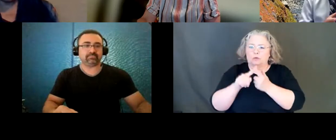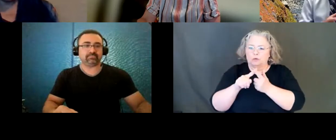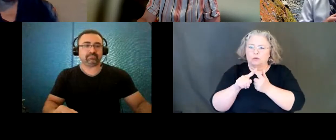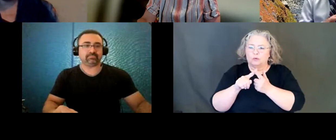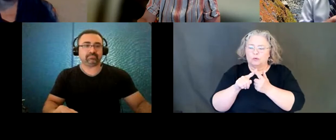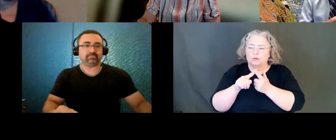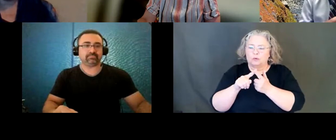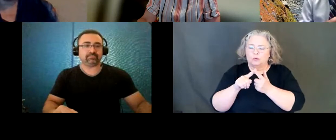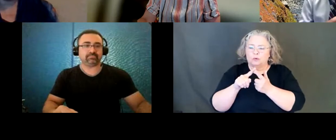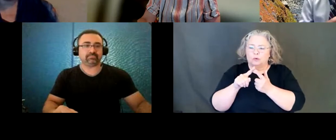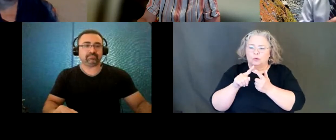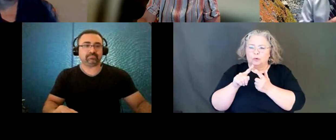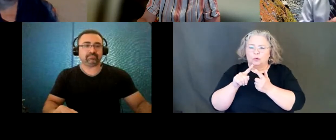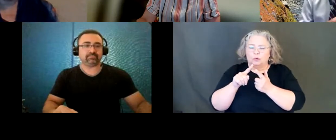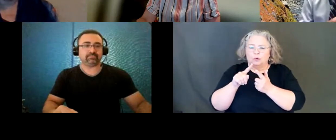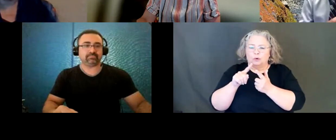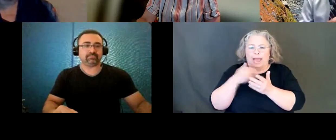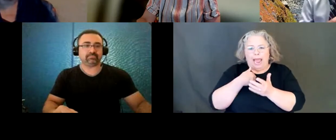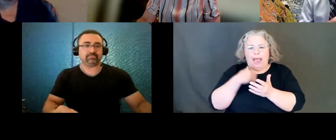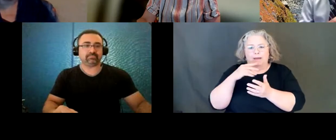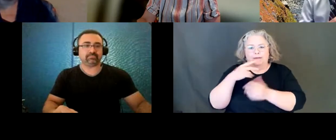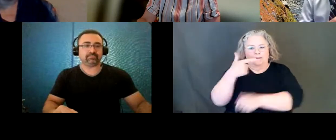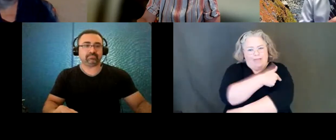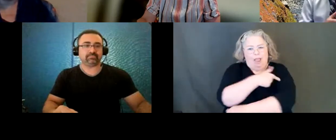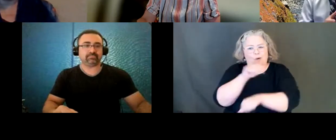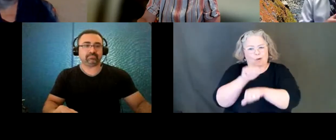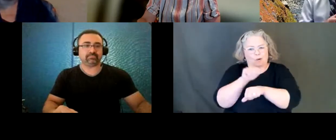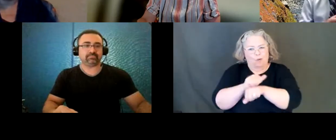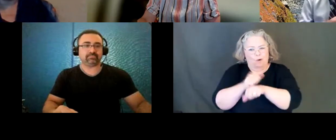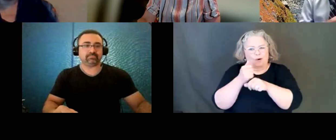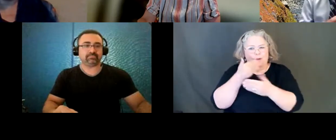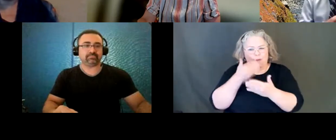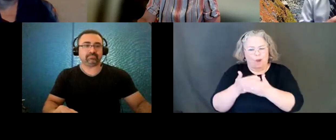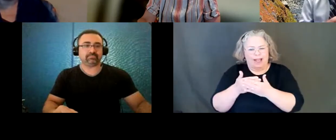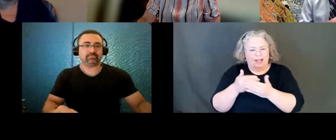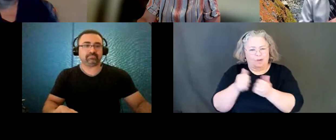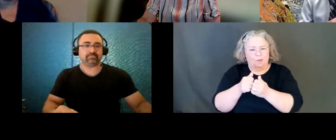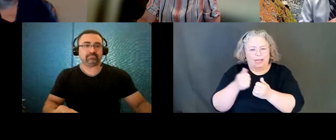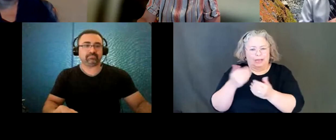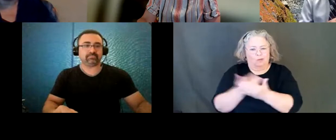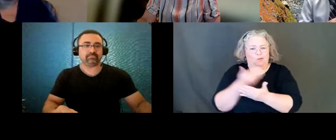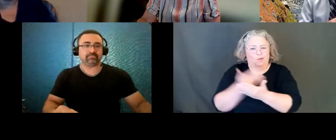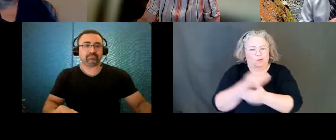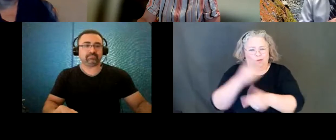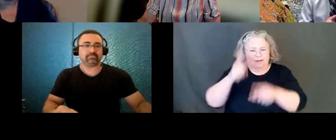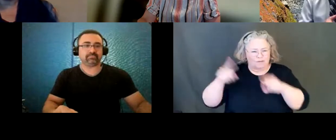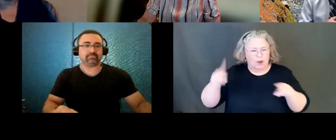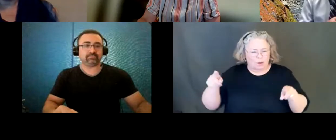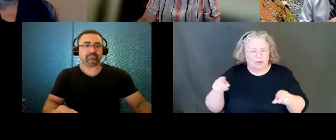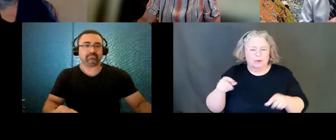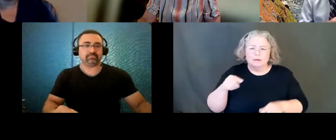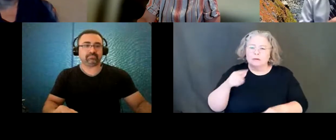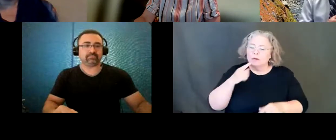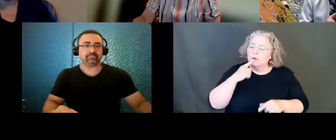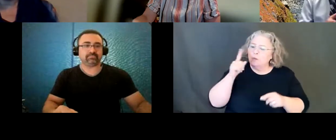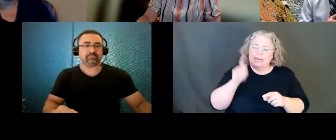less useful. So it's really urgent to get people vaccinated and put a lid on this